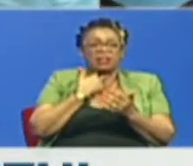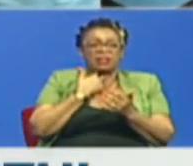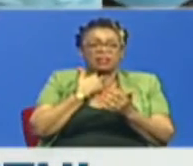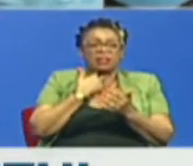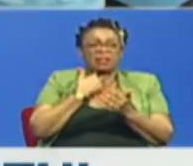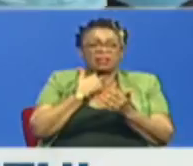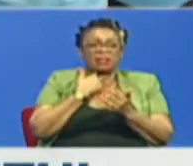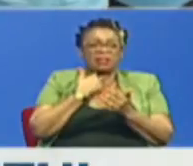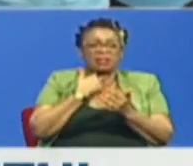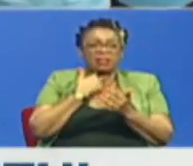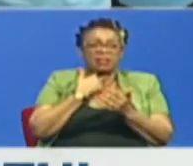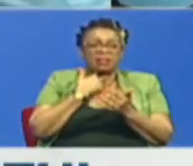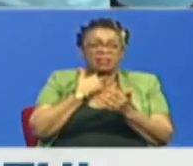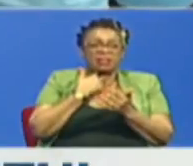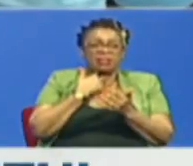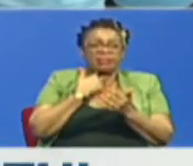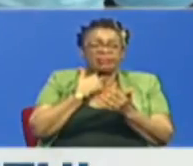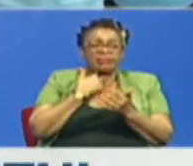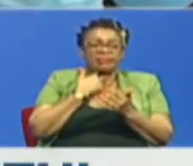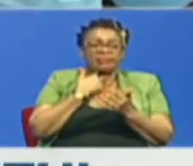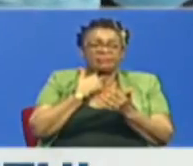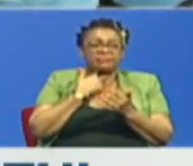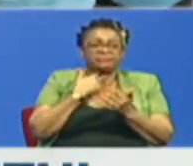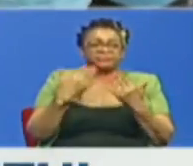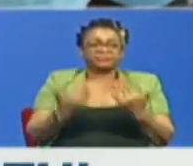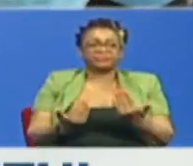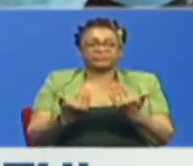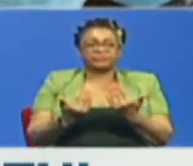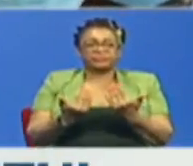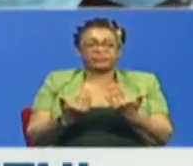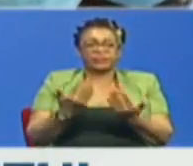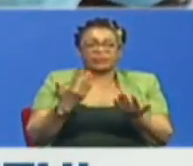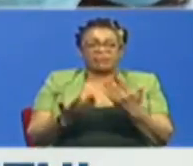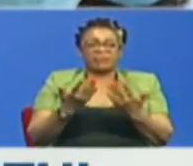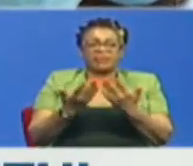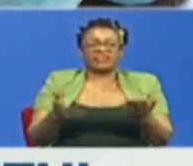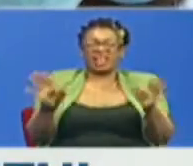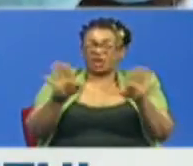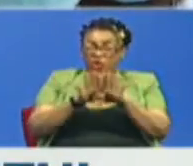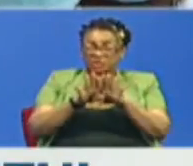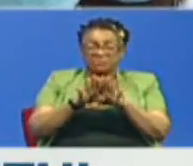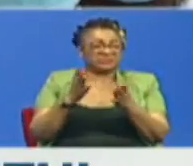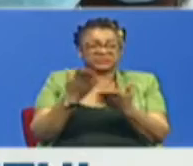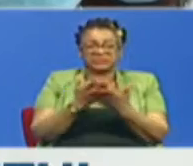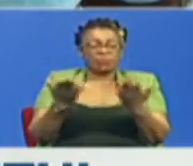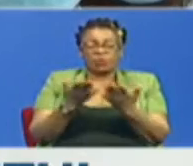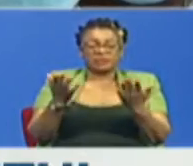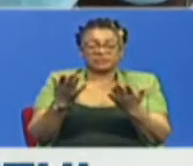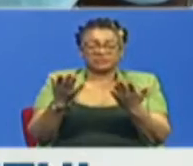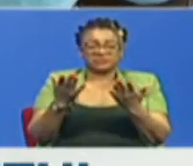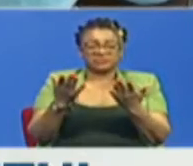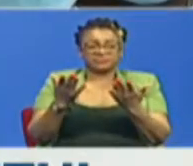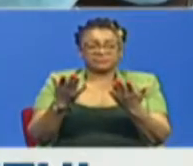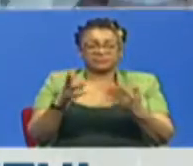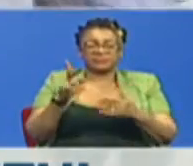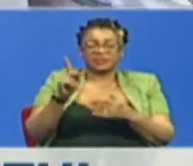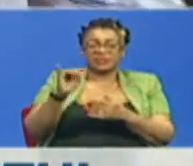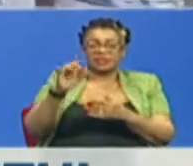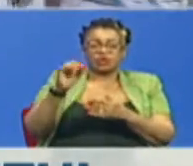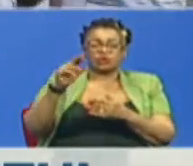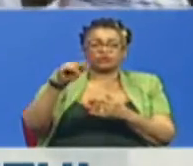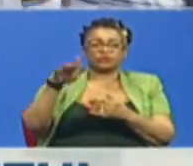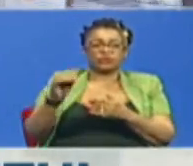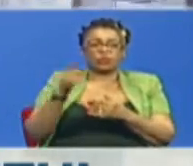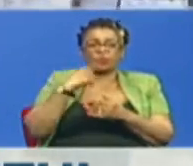are not being found in their wards, and probably they are locked up somewhere in the national park. As a result, Kilonzo, who's also the county